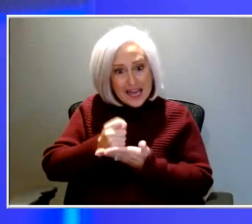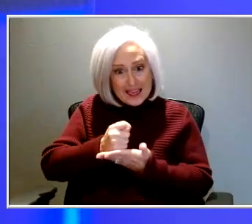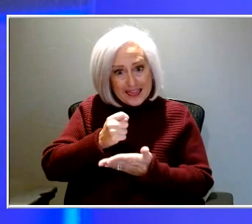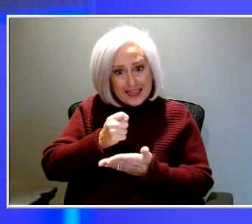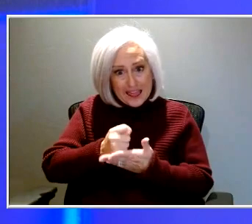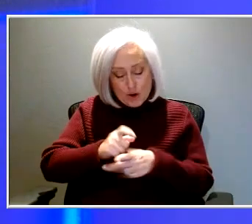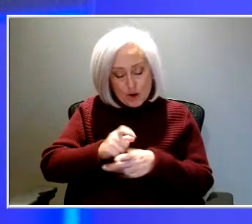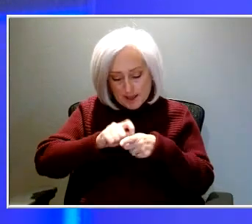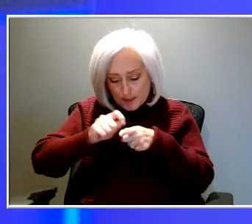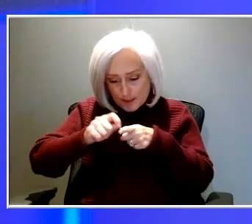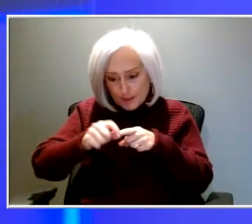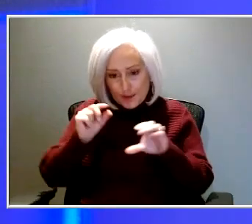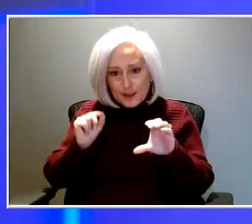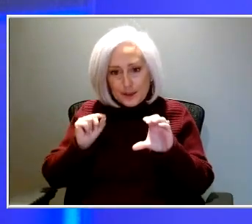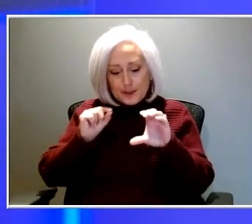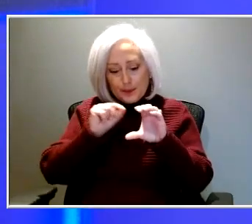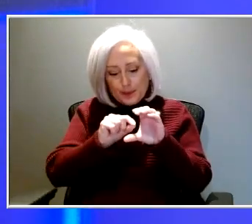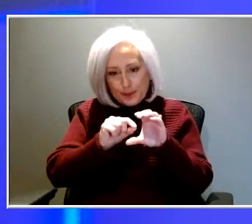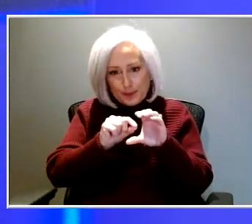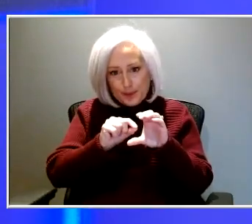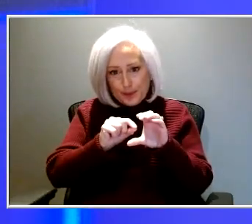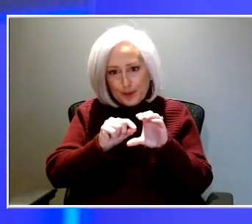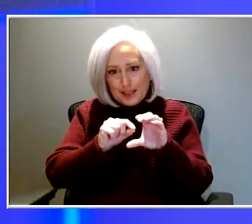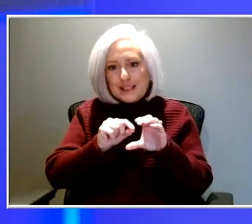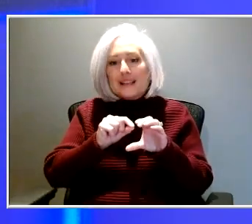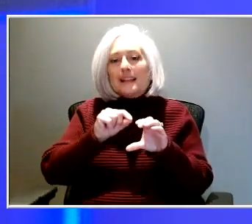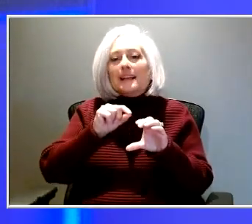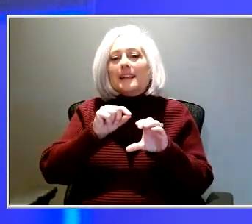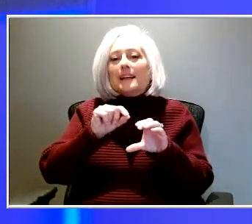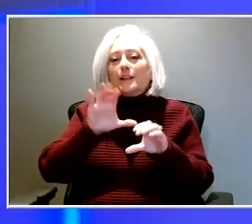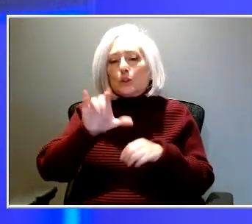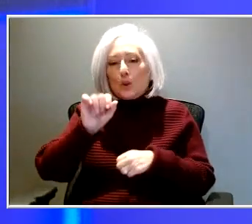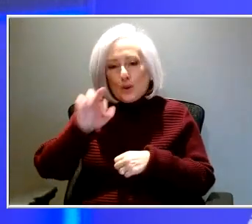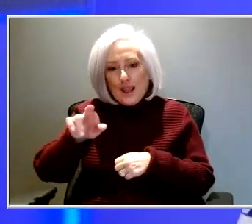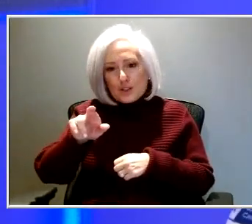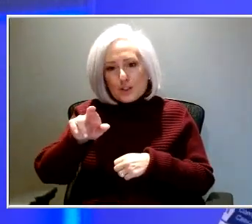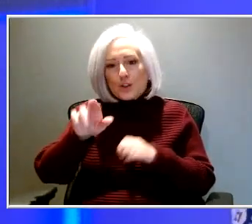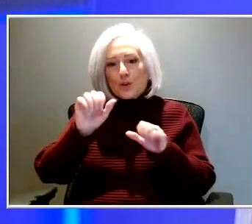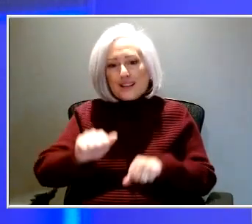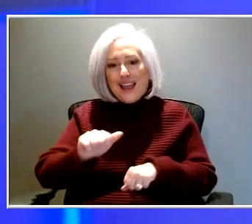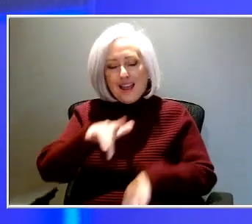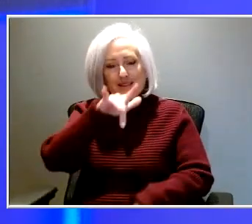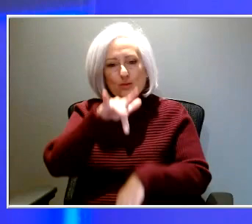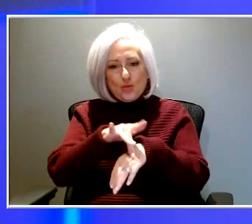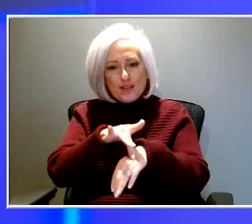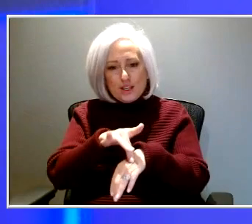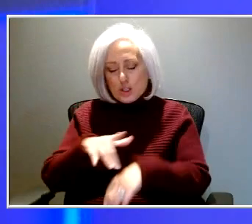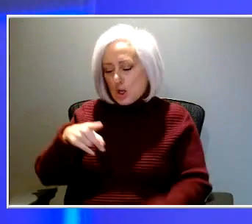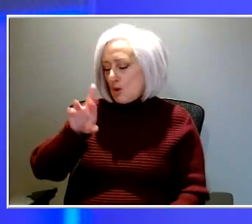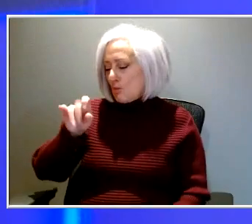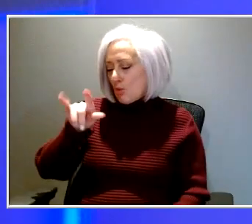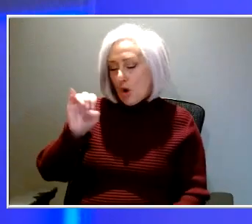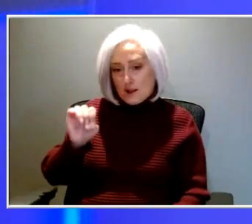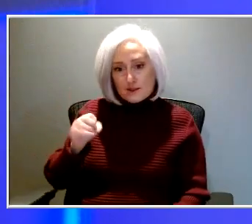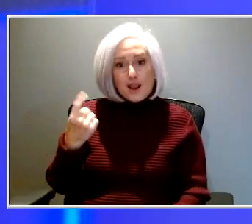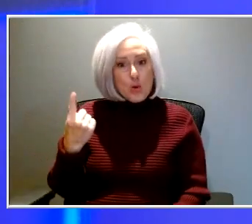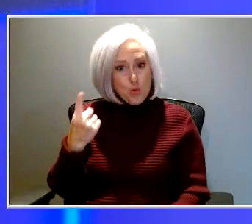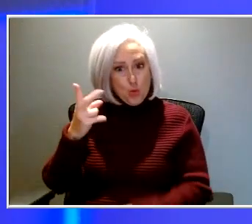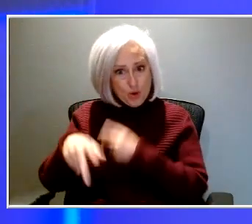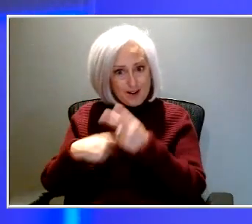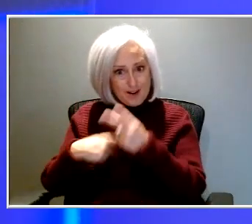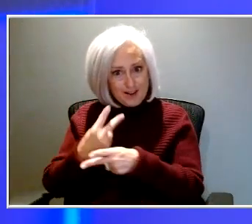put the radiation or the seeds directly into a cancer that we can reach. So prostate is one example, but another very